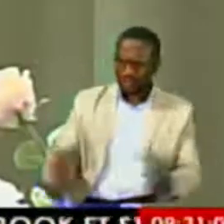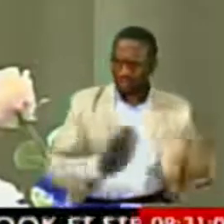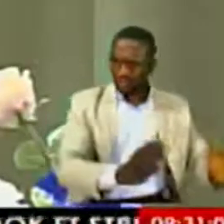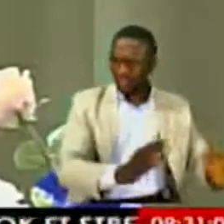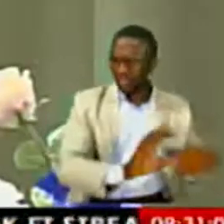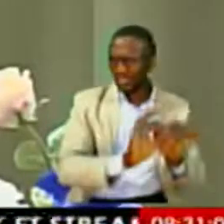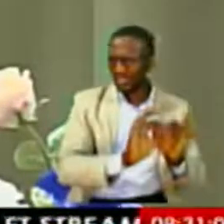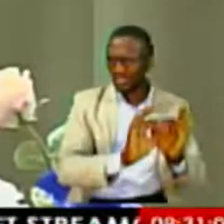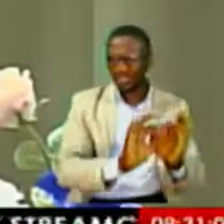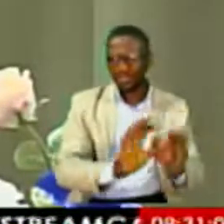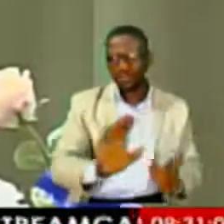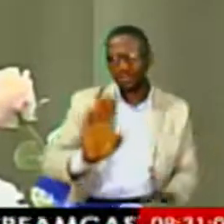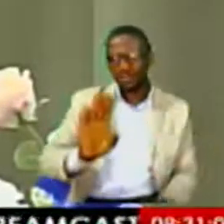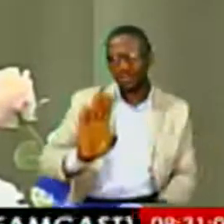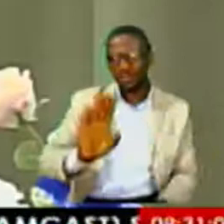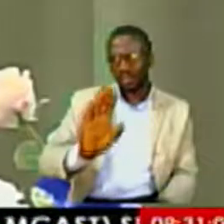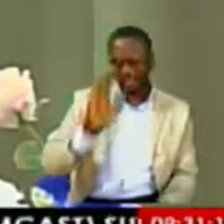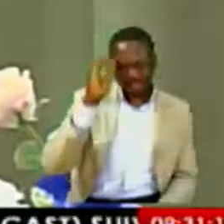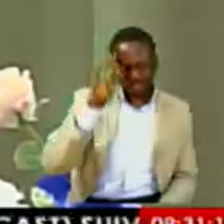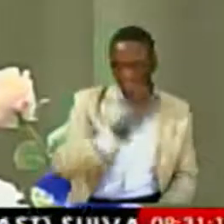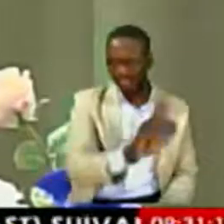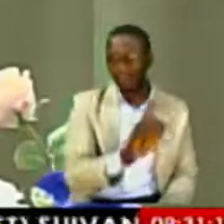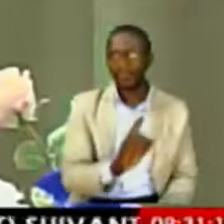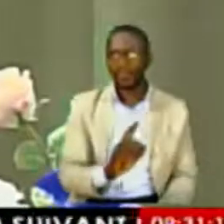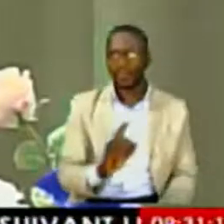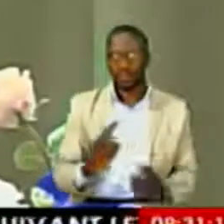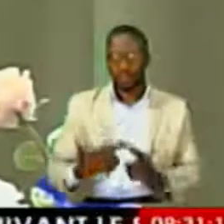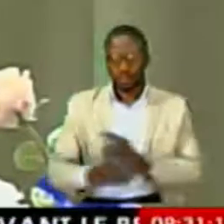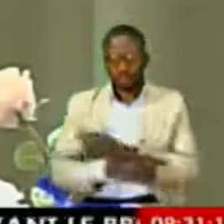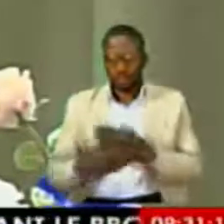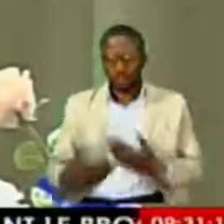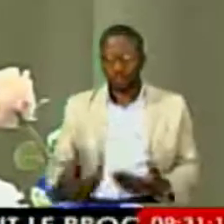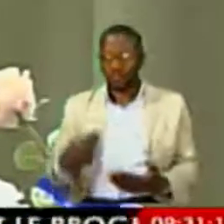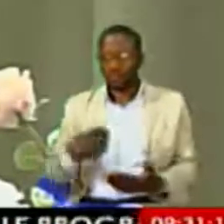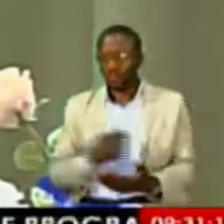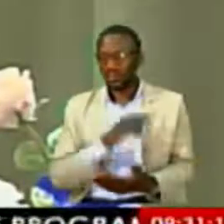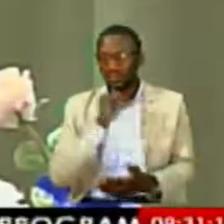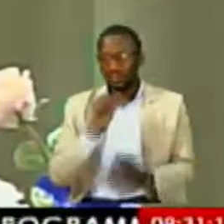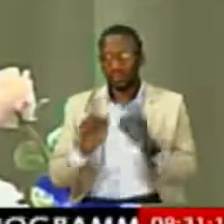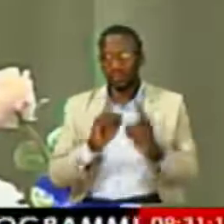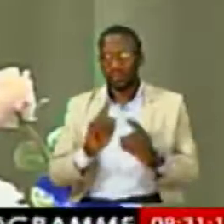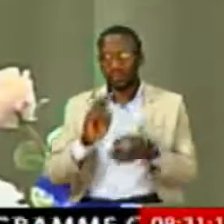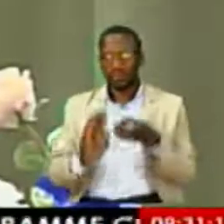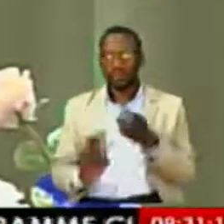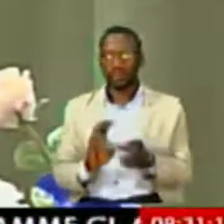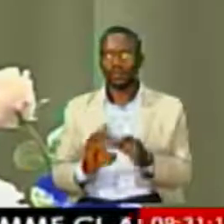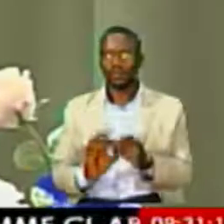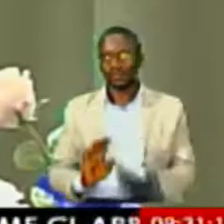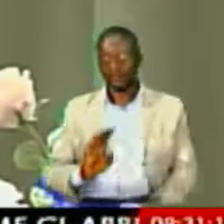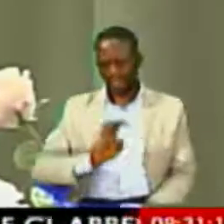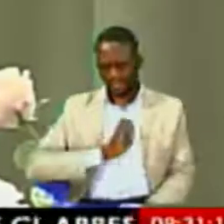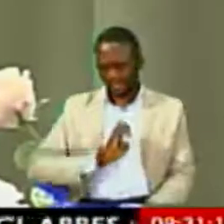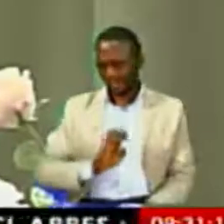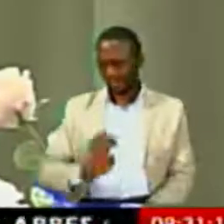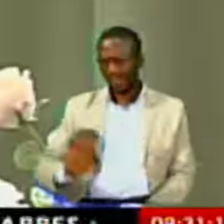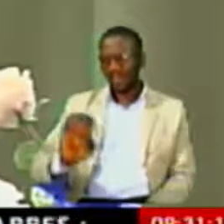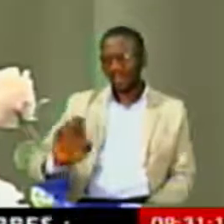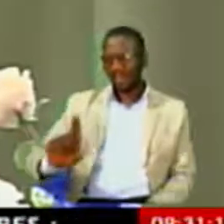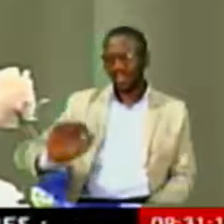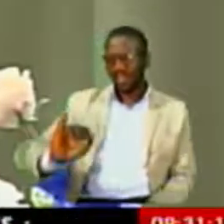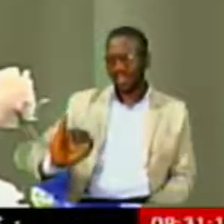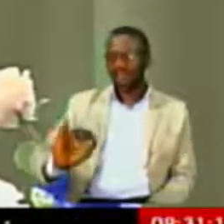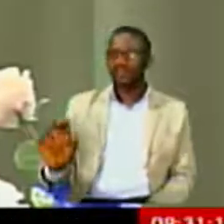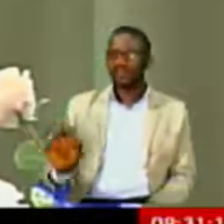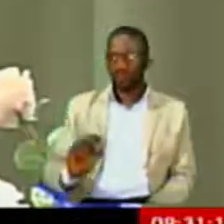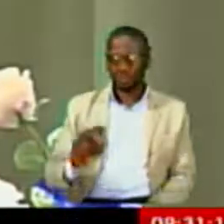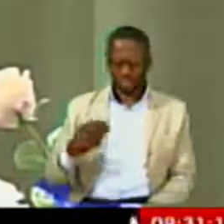Aujourd'hui, today, nous ne parlons pas d'Élie. We are not talking about Elijah. Mais nous prenons aussi comme exemple. But we are also